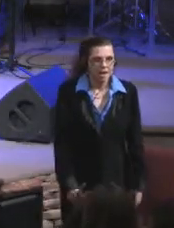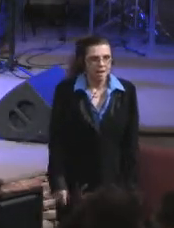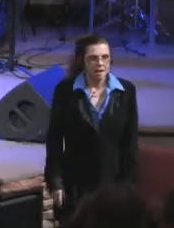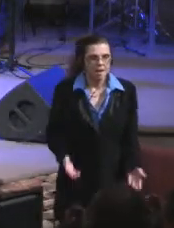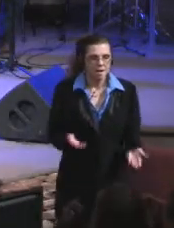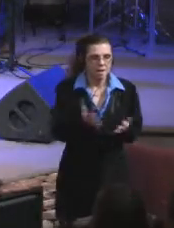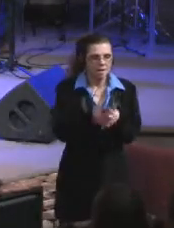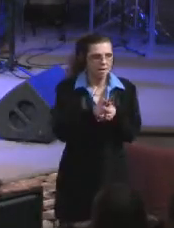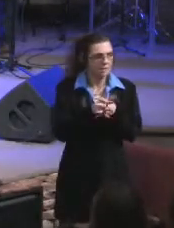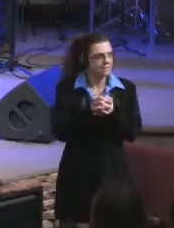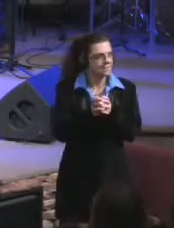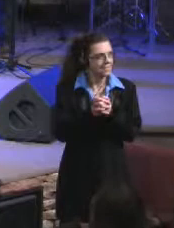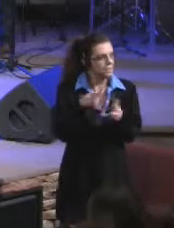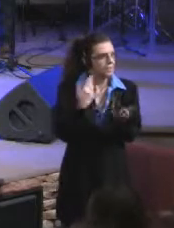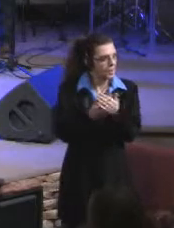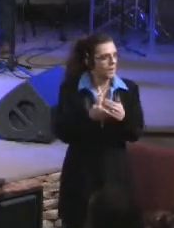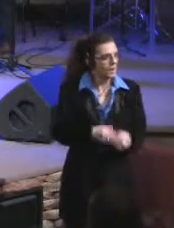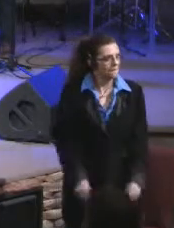Man, I'm doing really good.